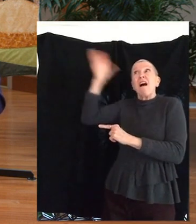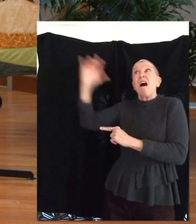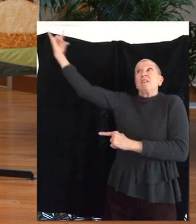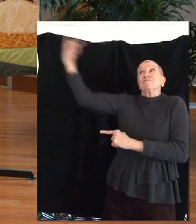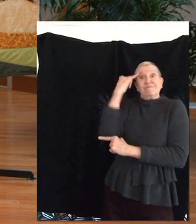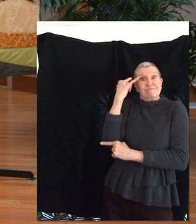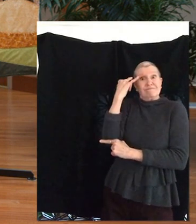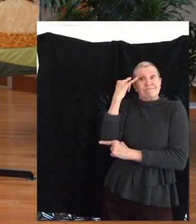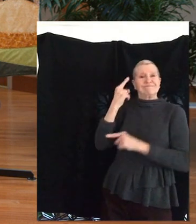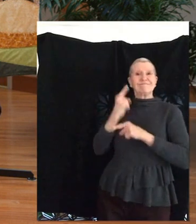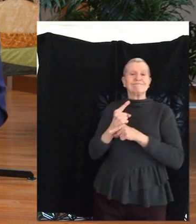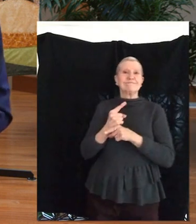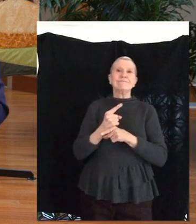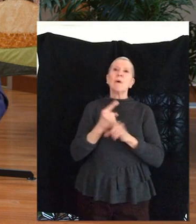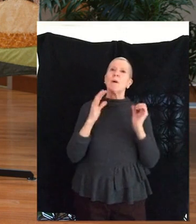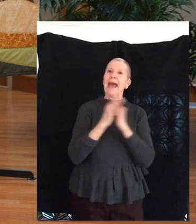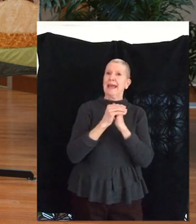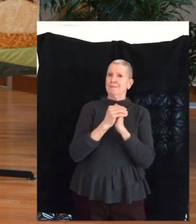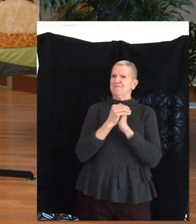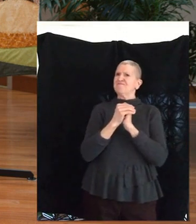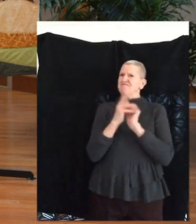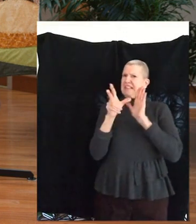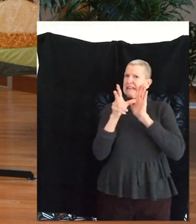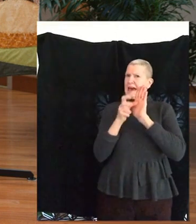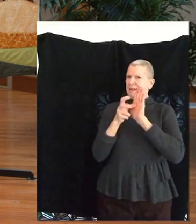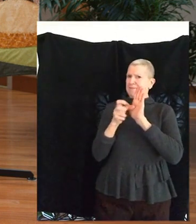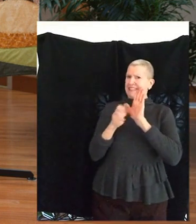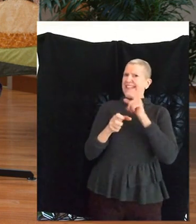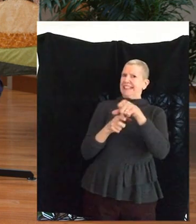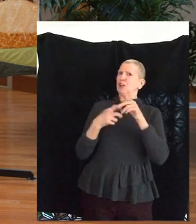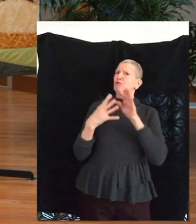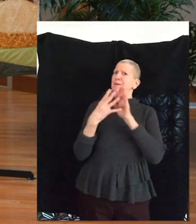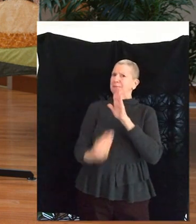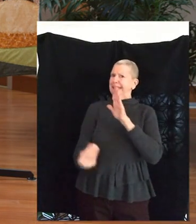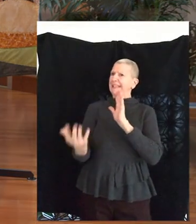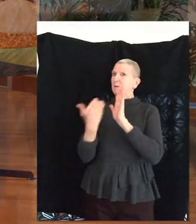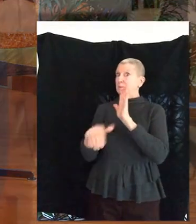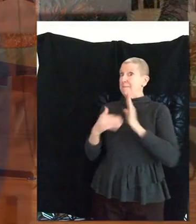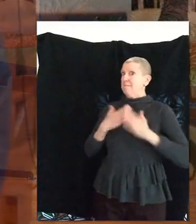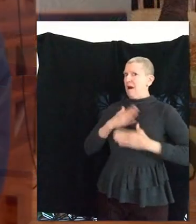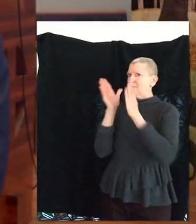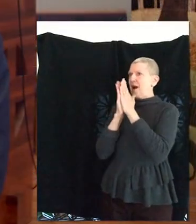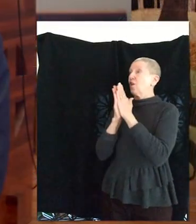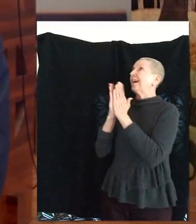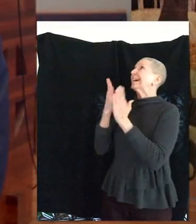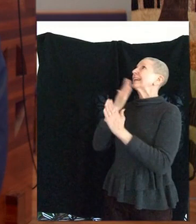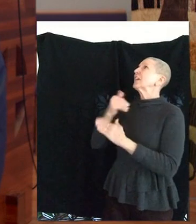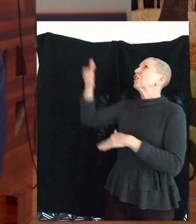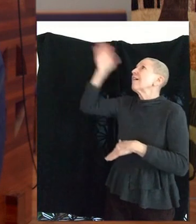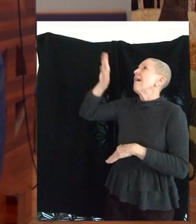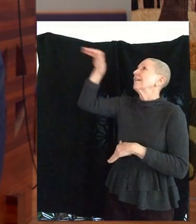right? Hey, let's talk to God, all right? Repeat after me in this prayer. Say, Dear God. Dear